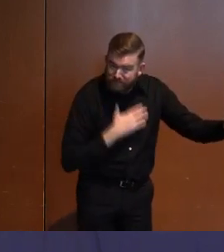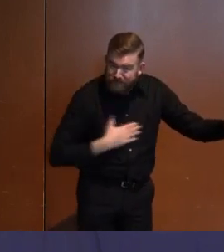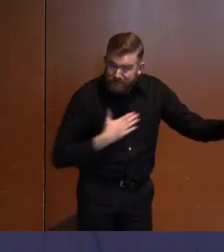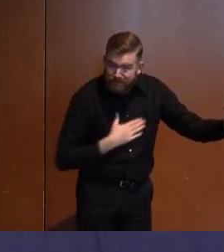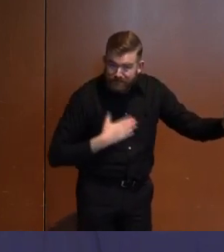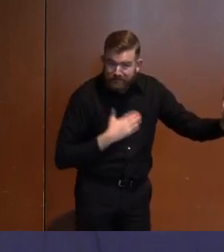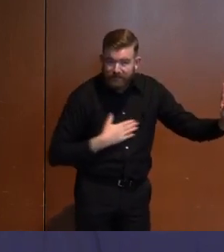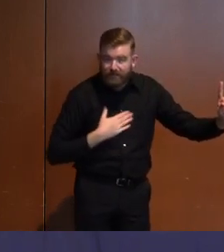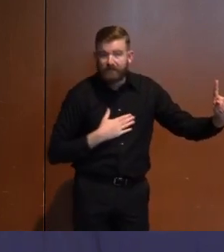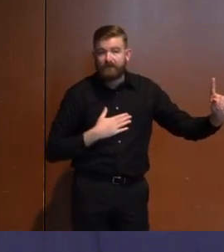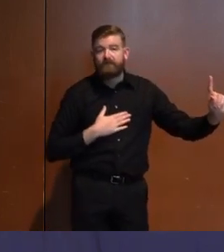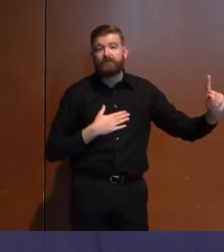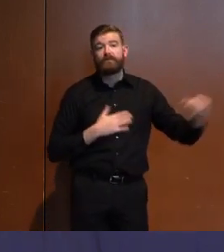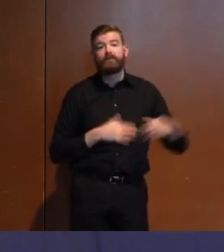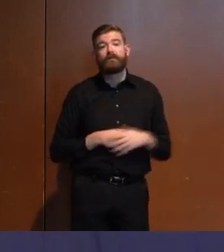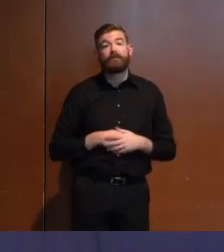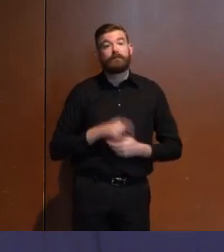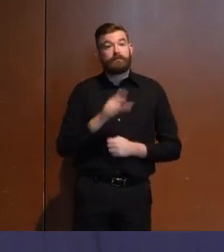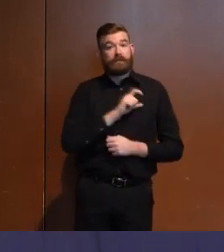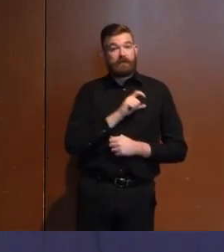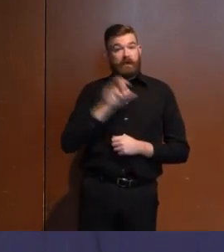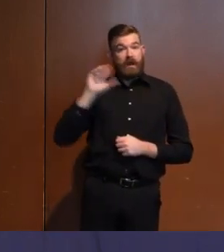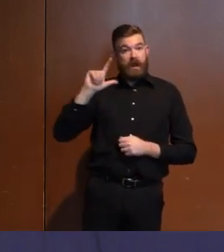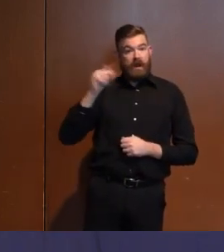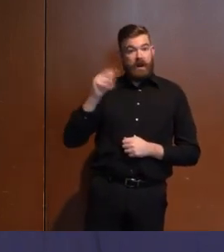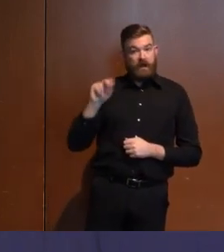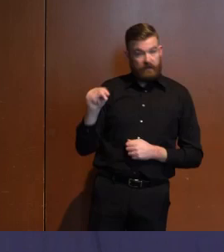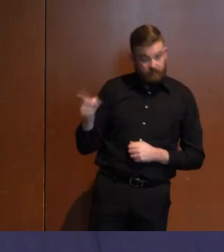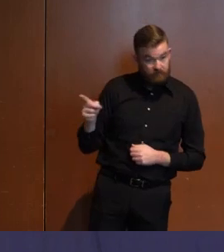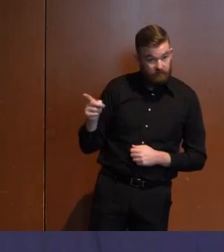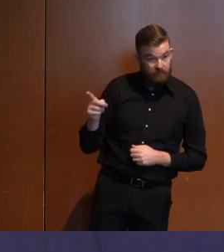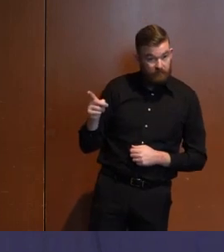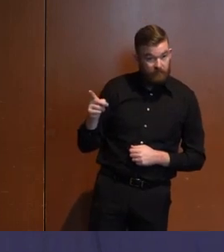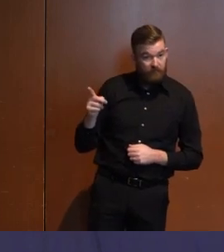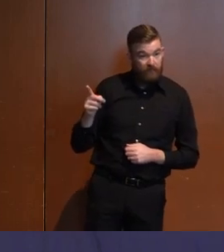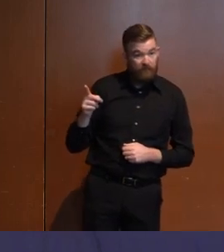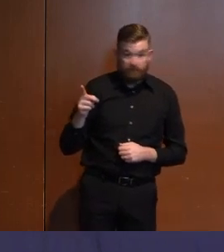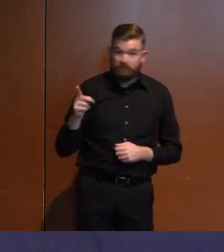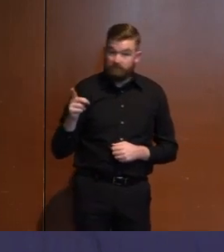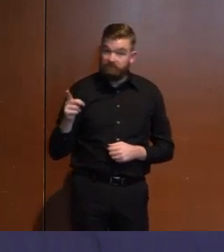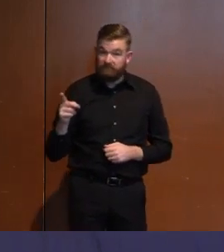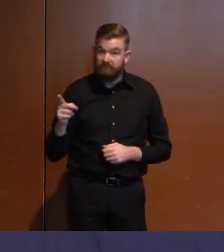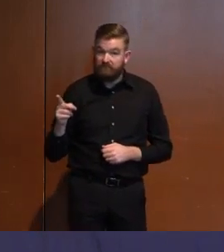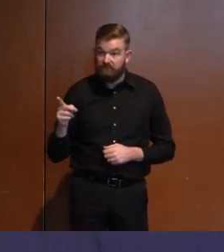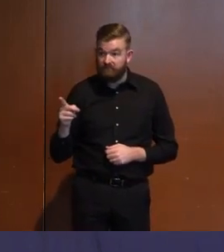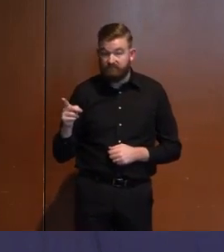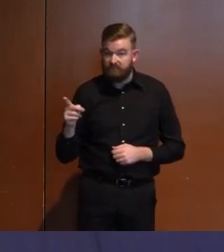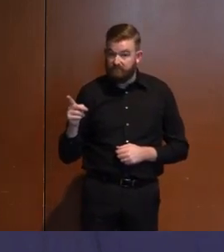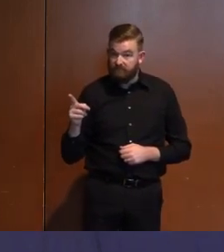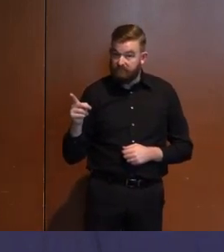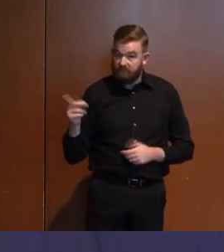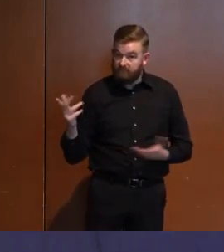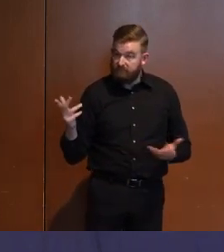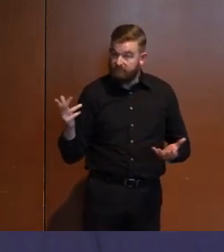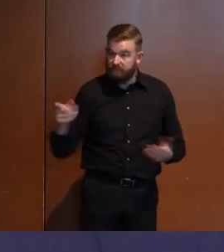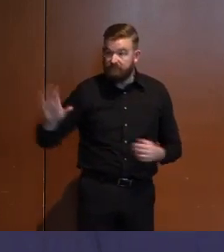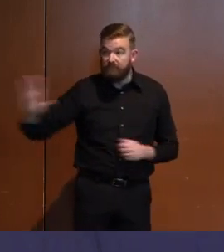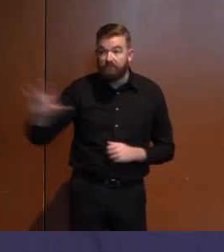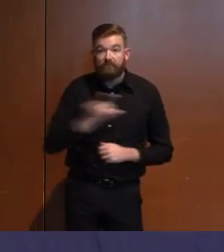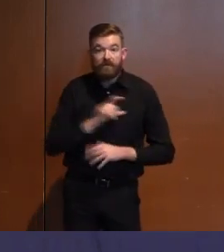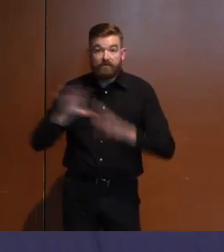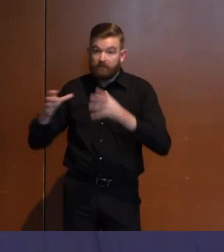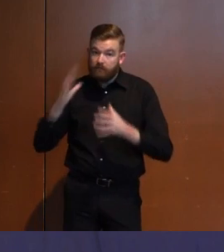in this room, we will enforce these. And I want to give you a couple of examples, hot off the press, of enforcements. 2 summons were issued